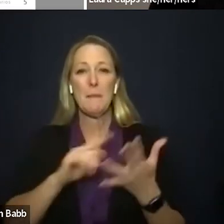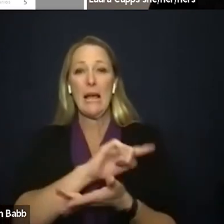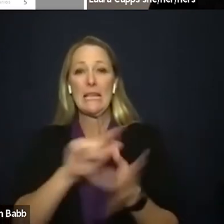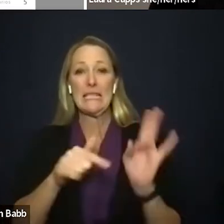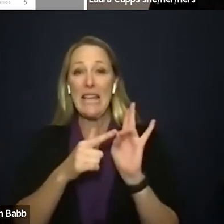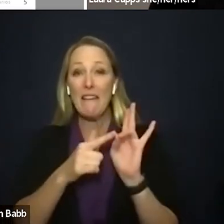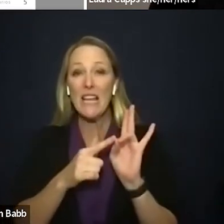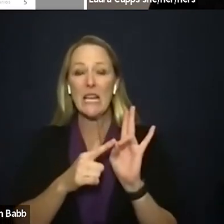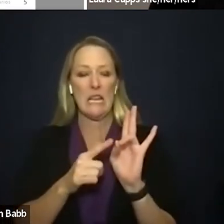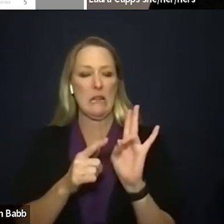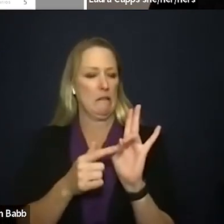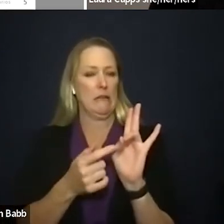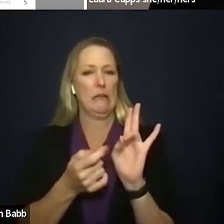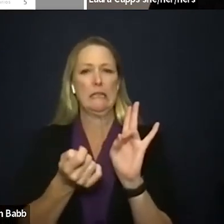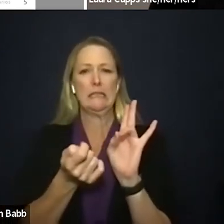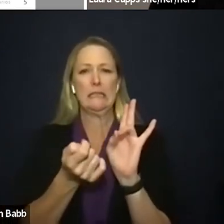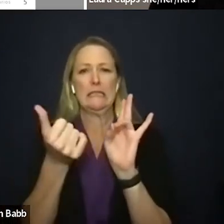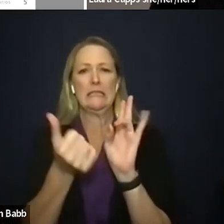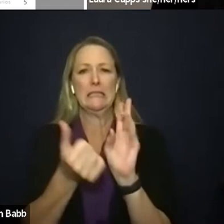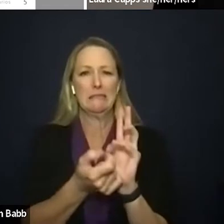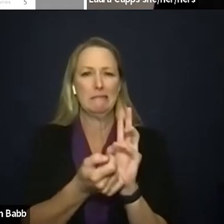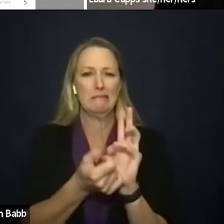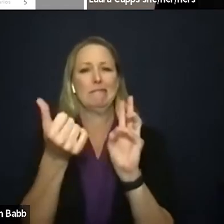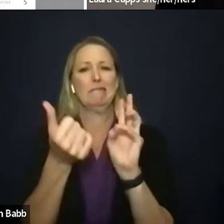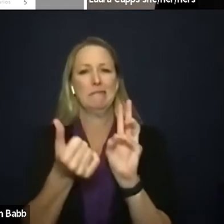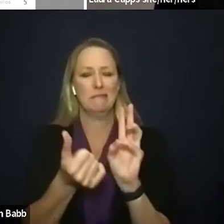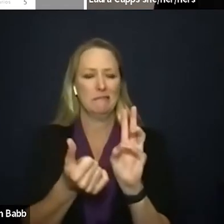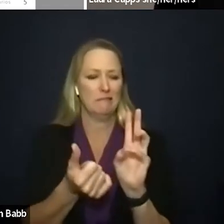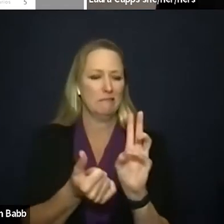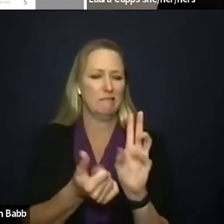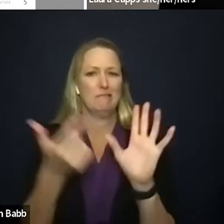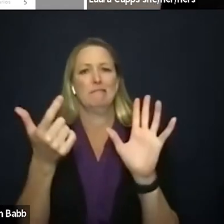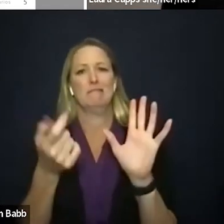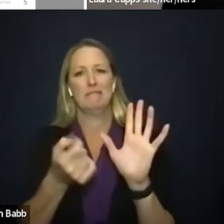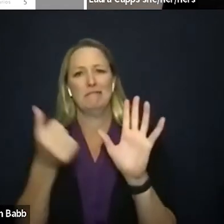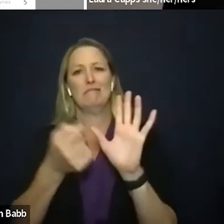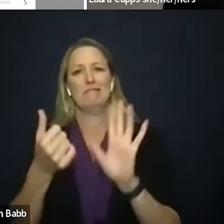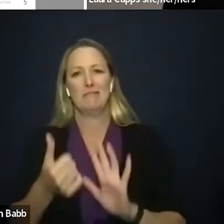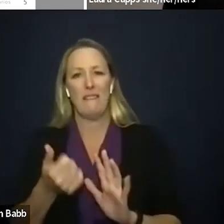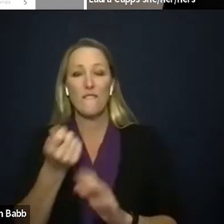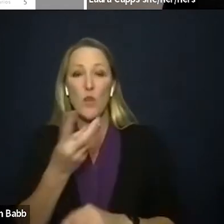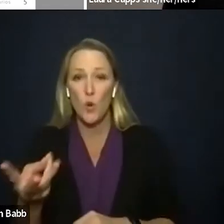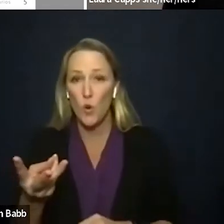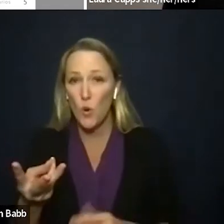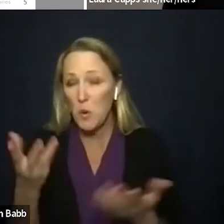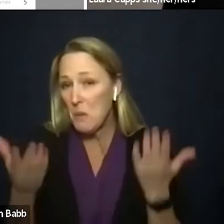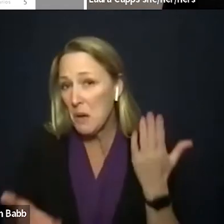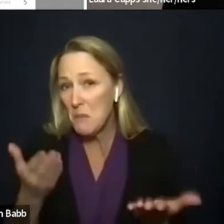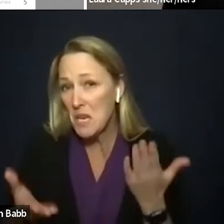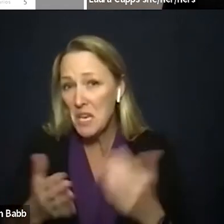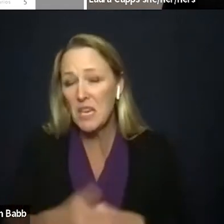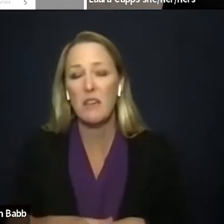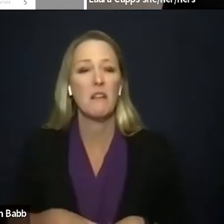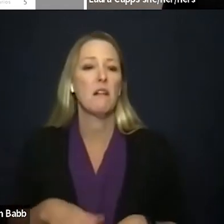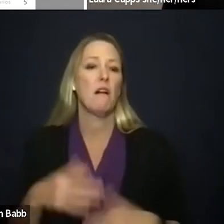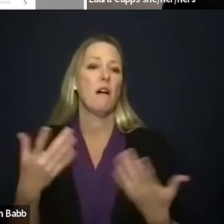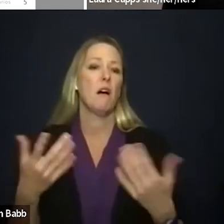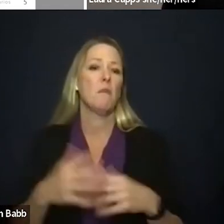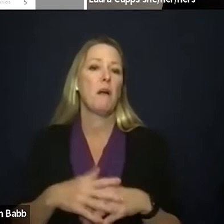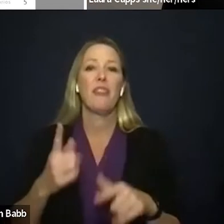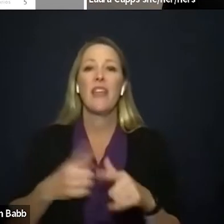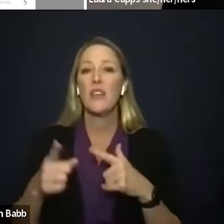if you if you so chose and during that time between now and the last meeting um ask any remaining questions have any